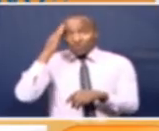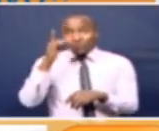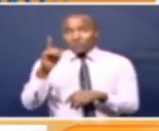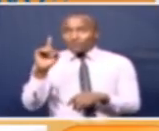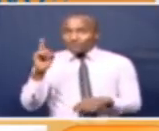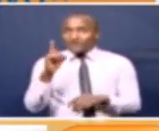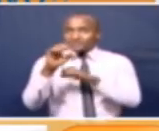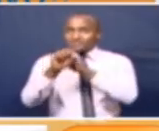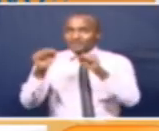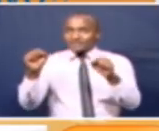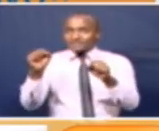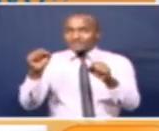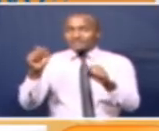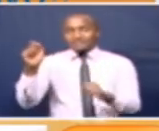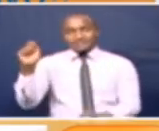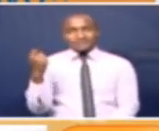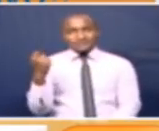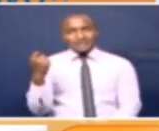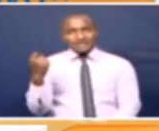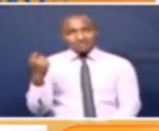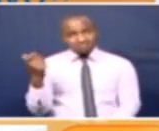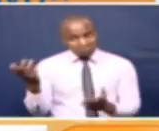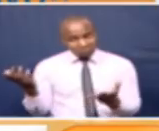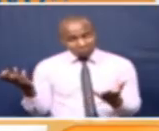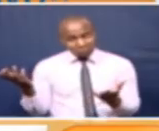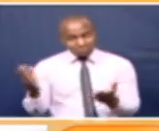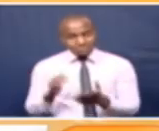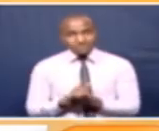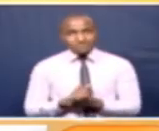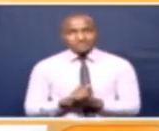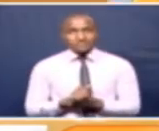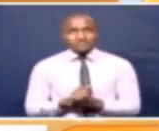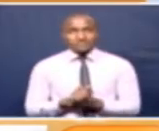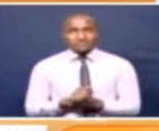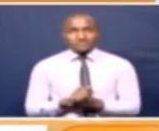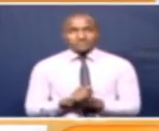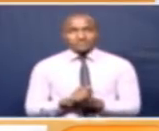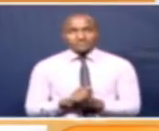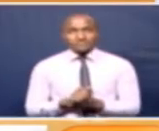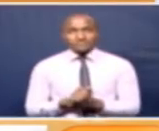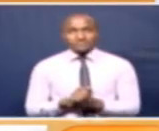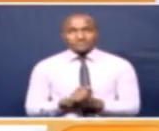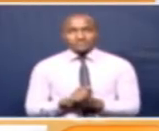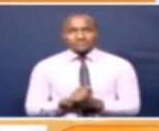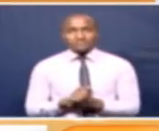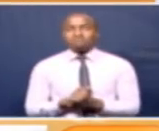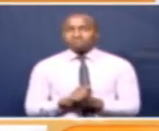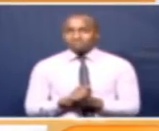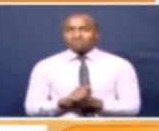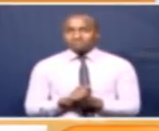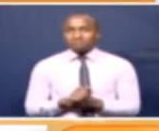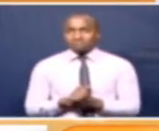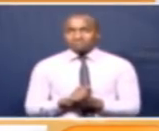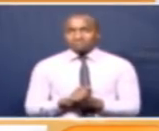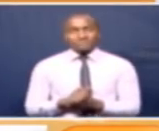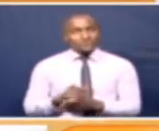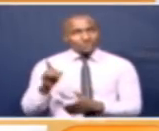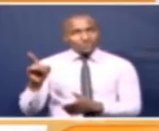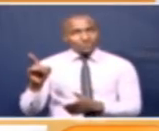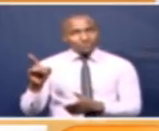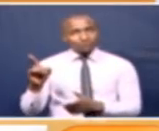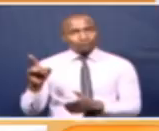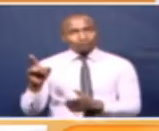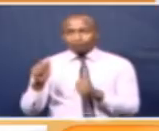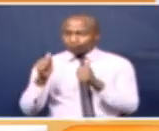You might be the first lady president of Kenya. Kefa, you're in Rumuruti. Goldalyn Kakuya,